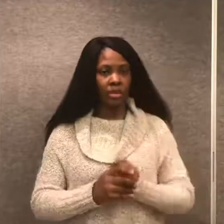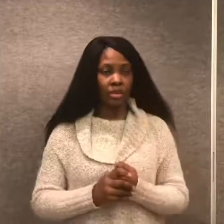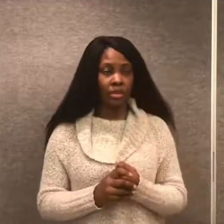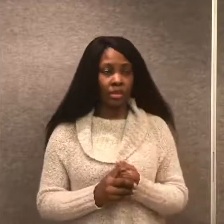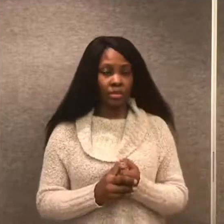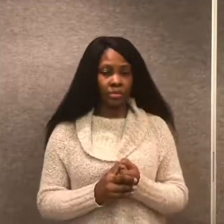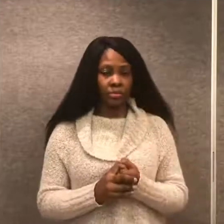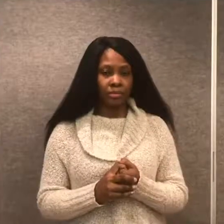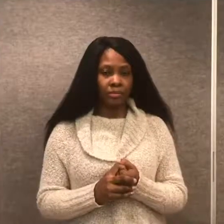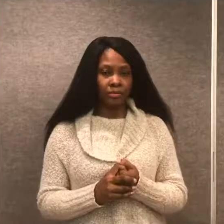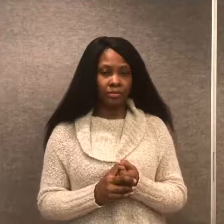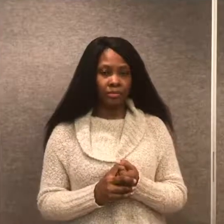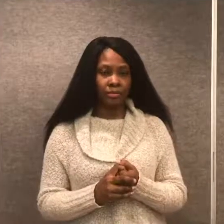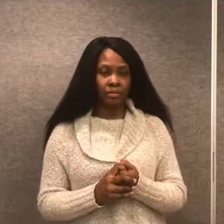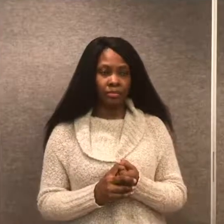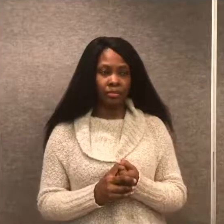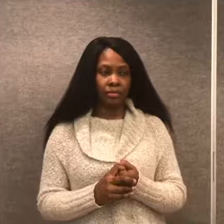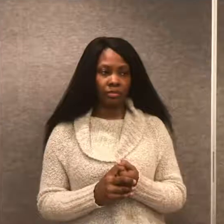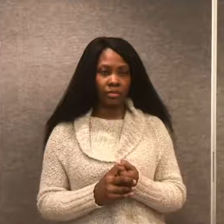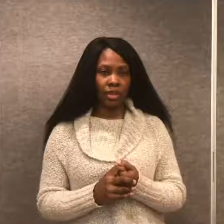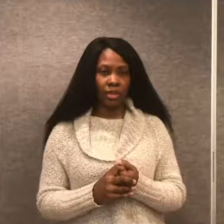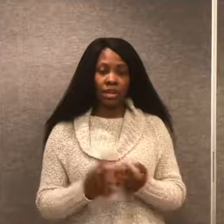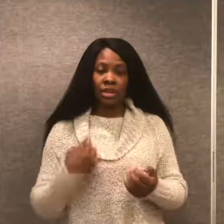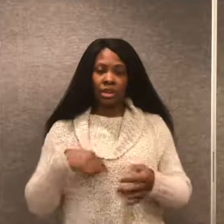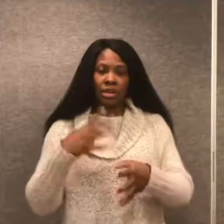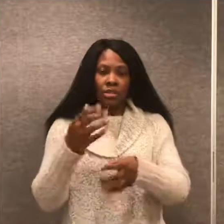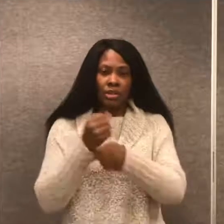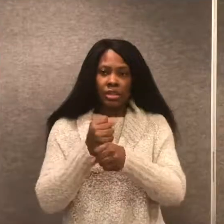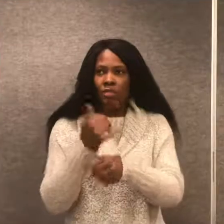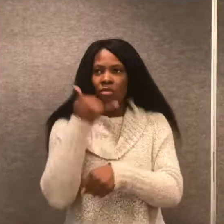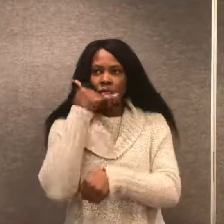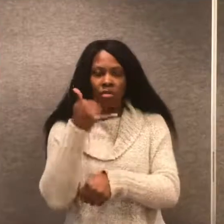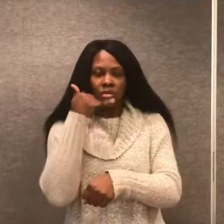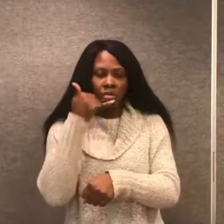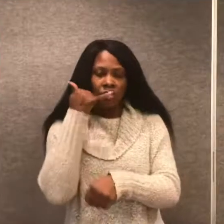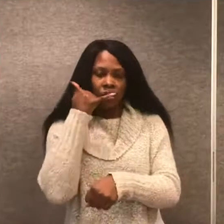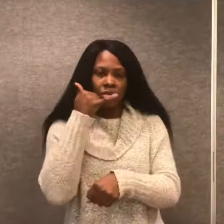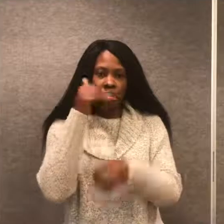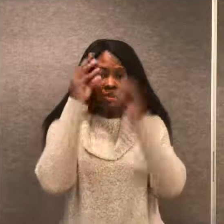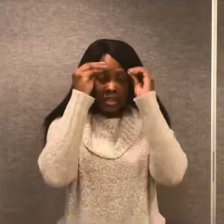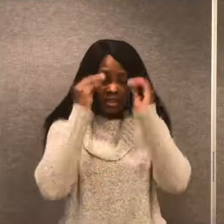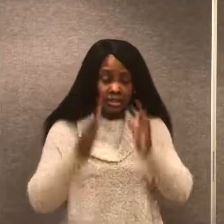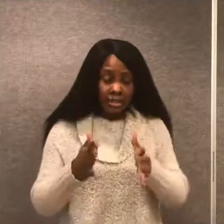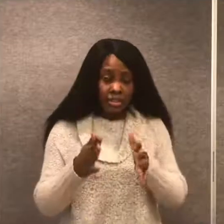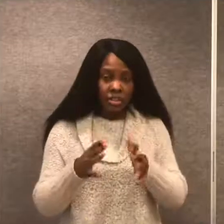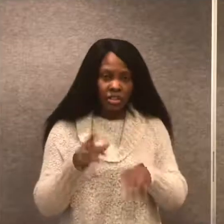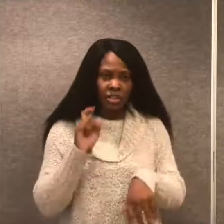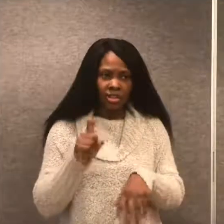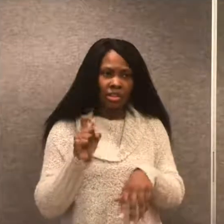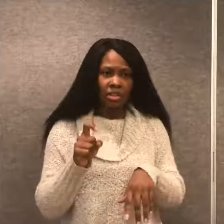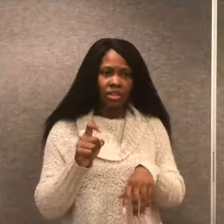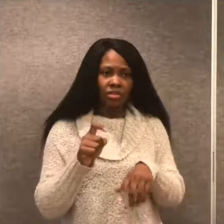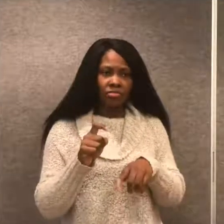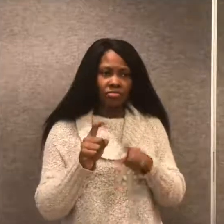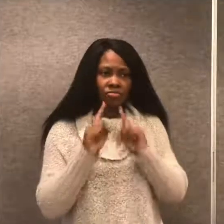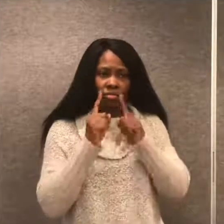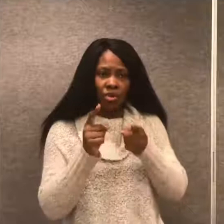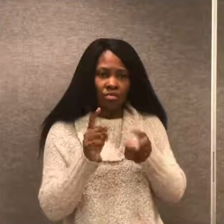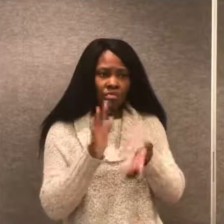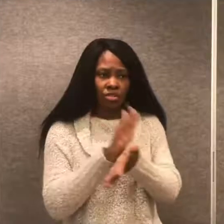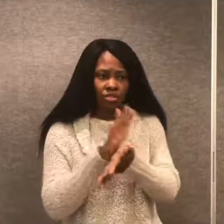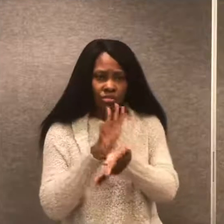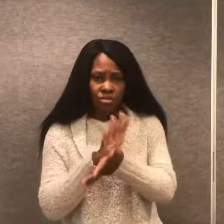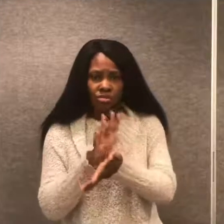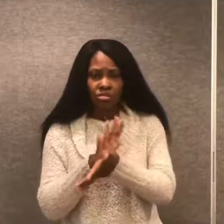received numerous of calls relating to teachers having to report to their respective schools, even though